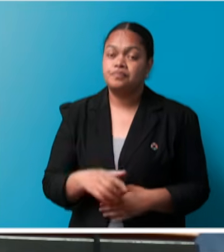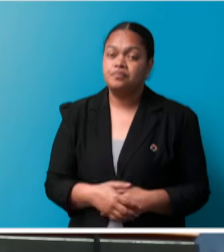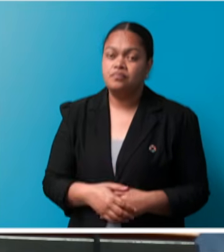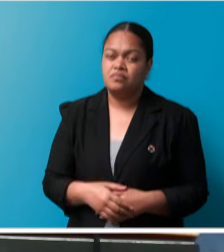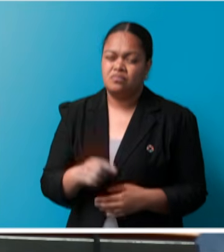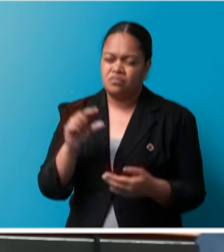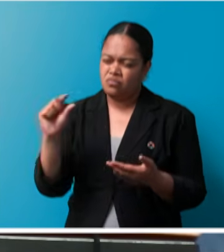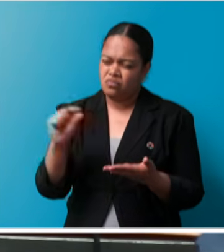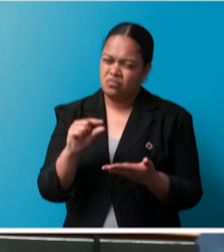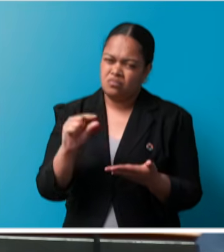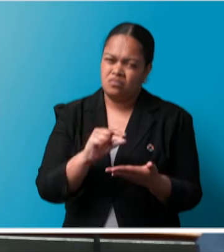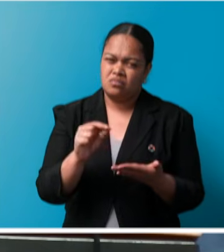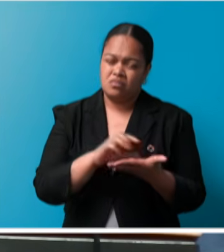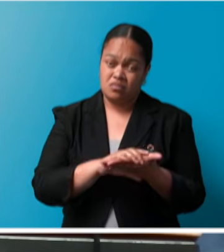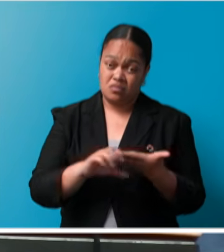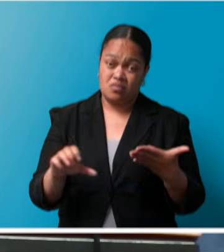that goes a long way.